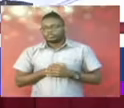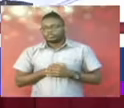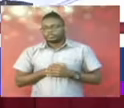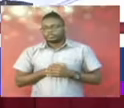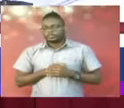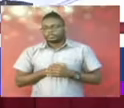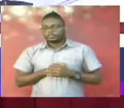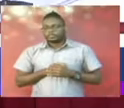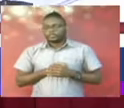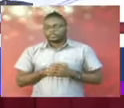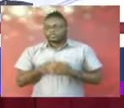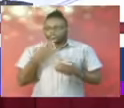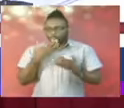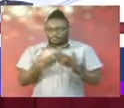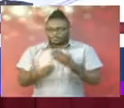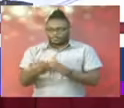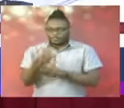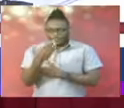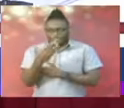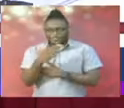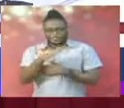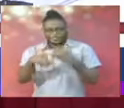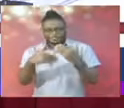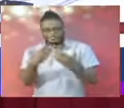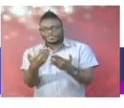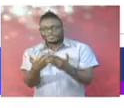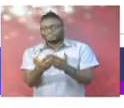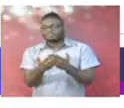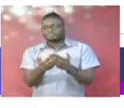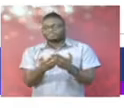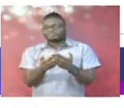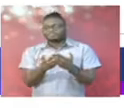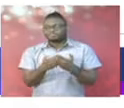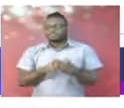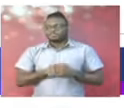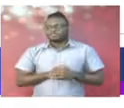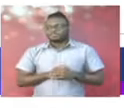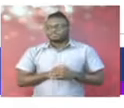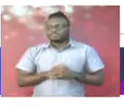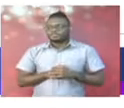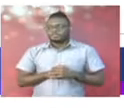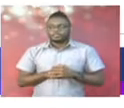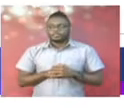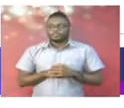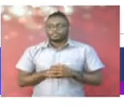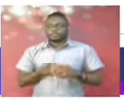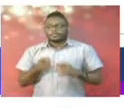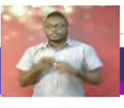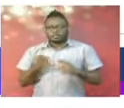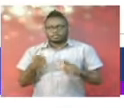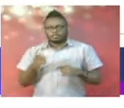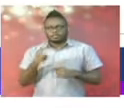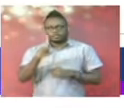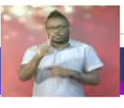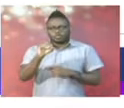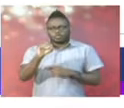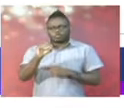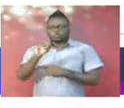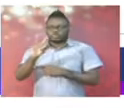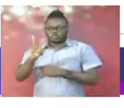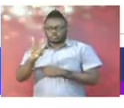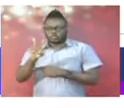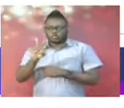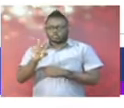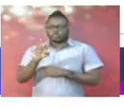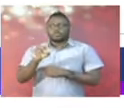Good morning, everyone. Sarah Chandu from 103 FM. Both my questions are directed to the Chief Medical Officer.